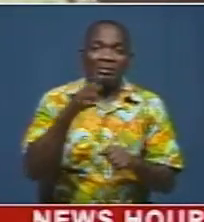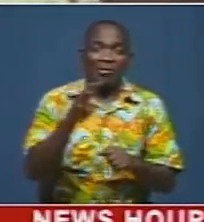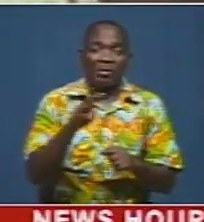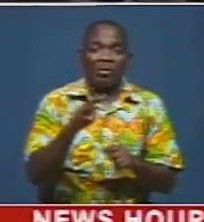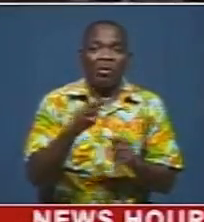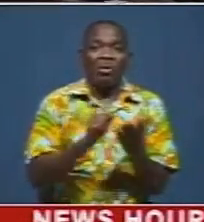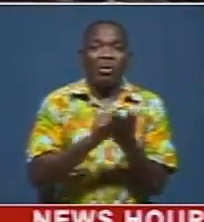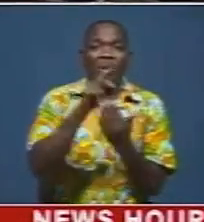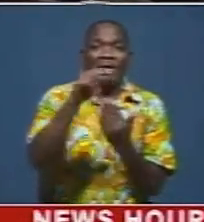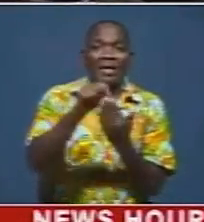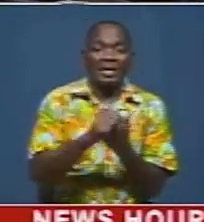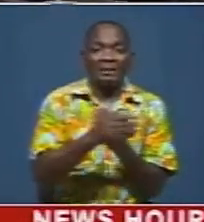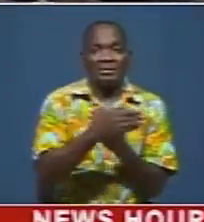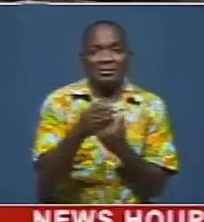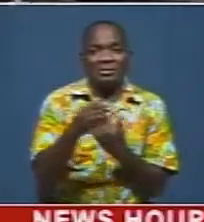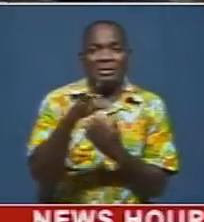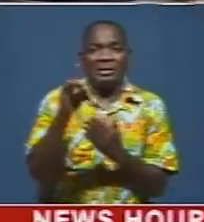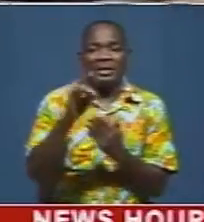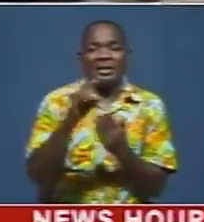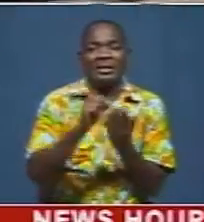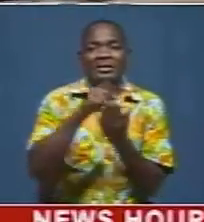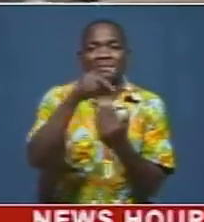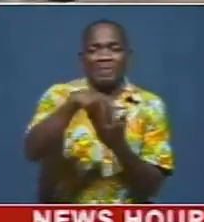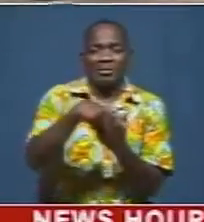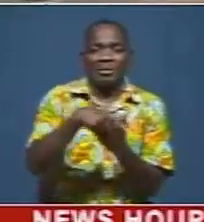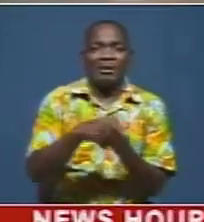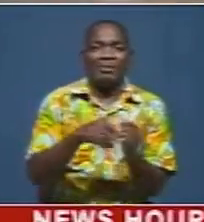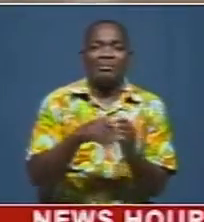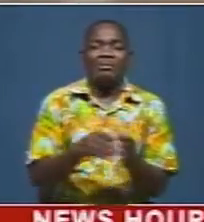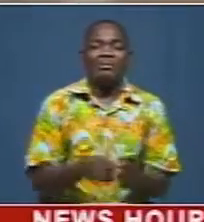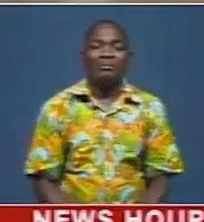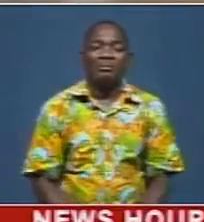of August to the 8th of September.